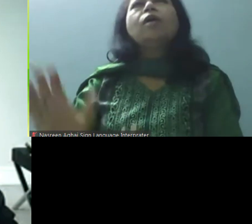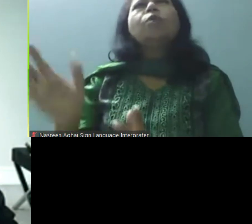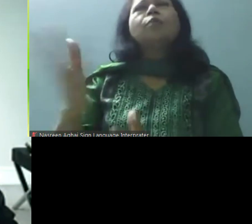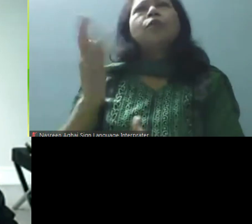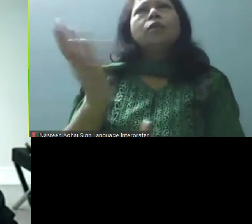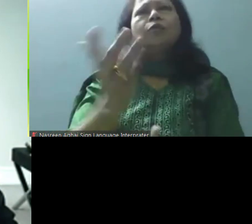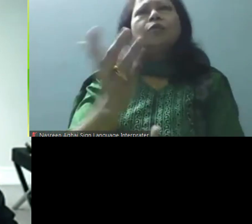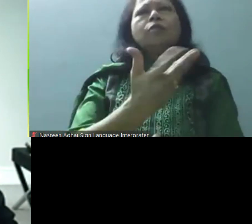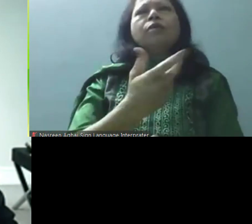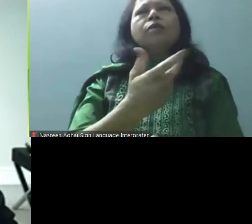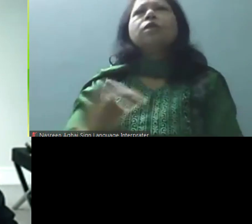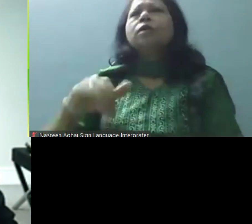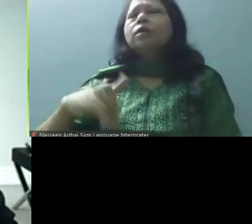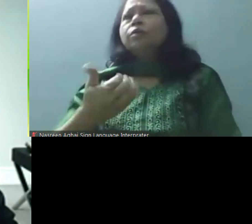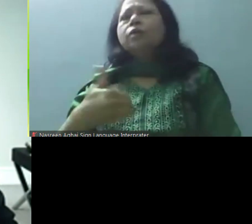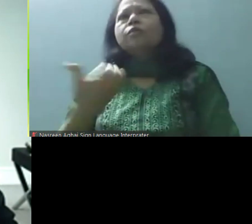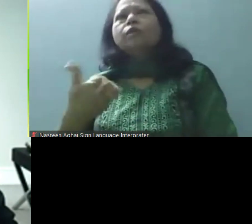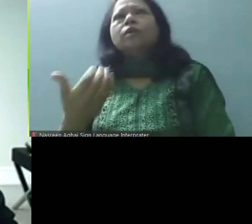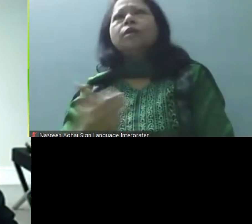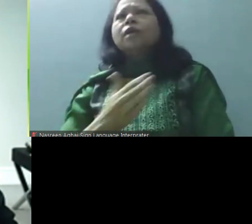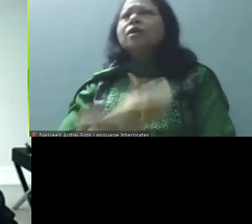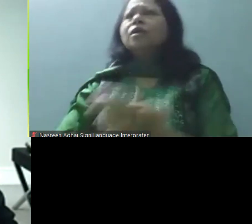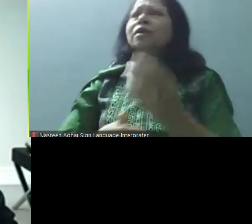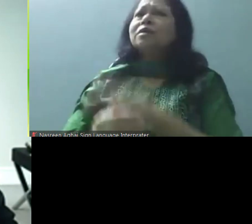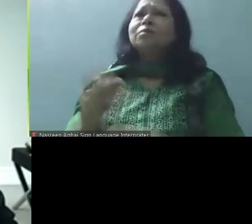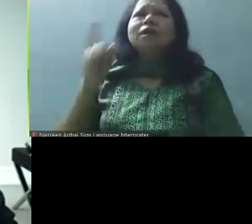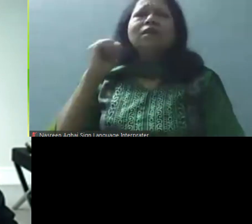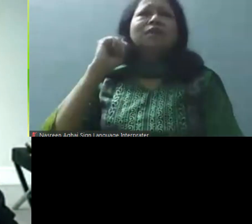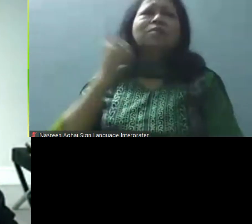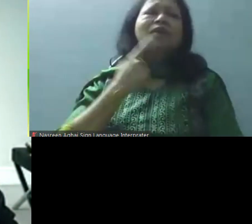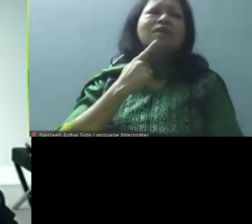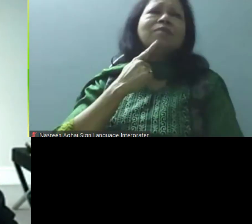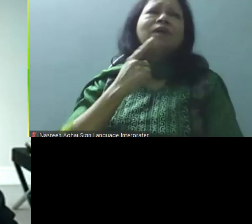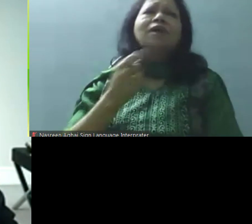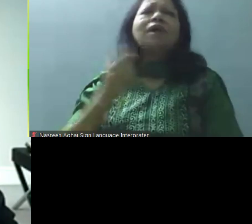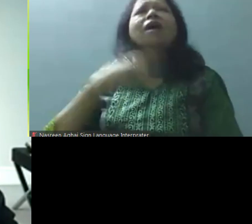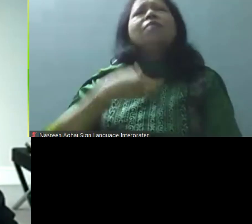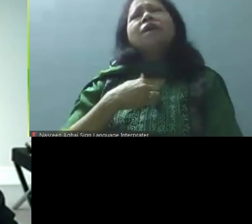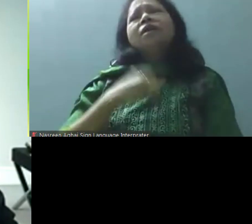people's lives, people who live with disabilities, because I feel that